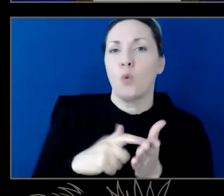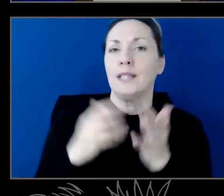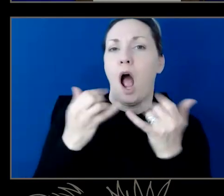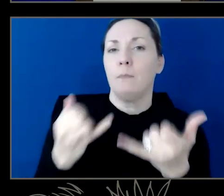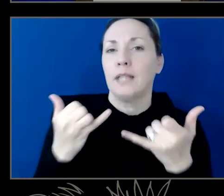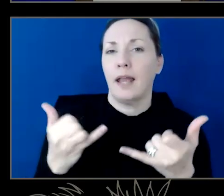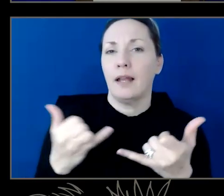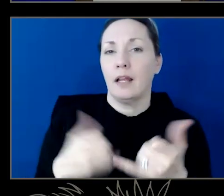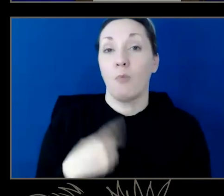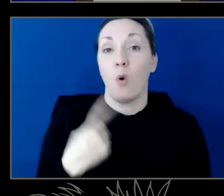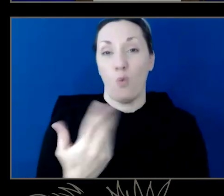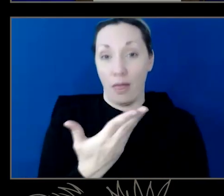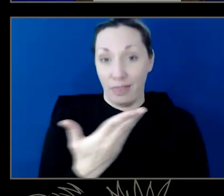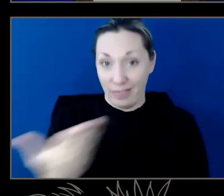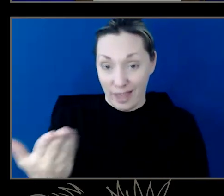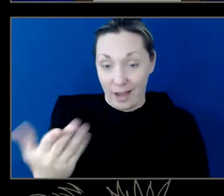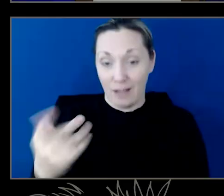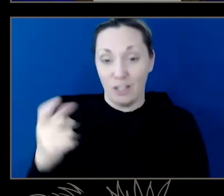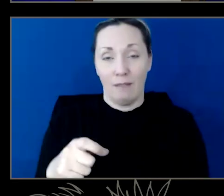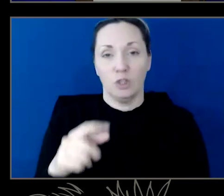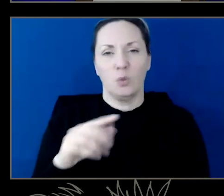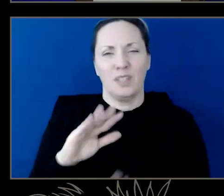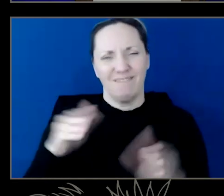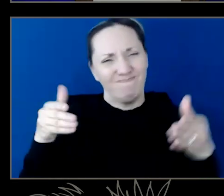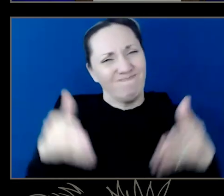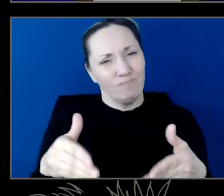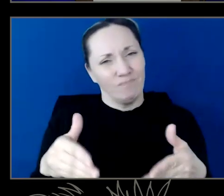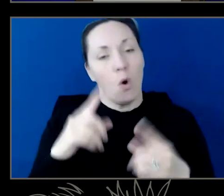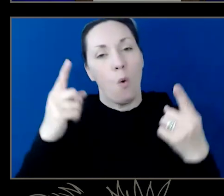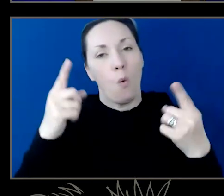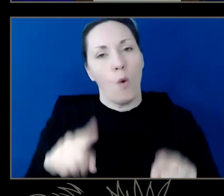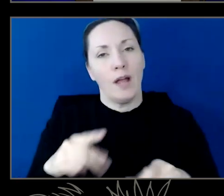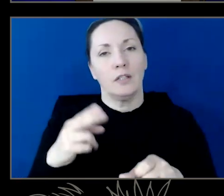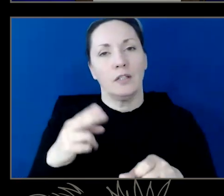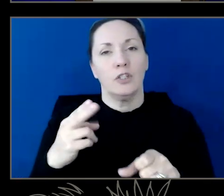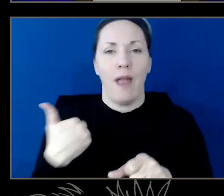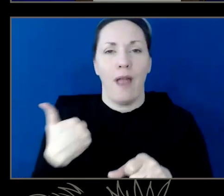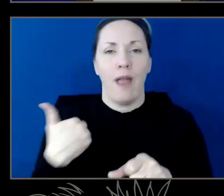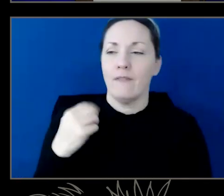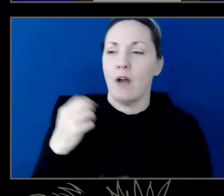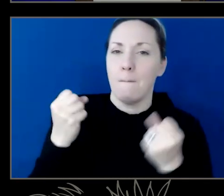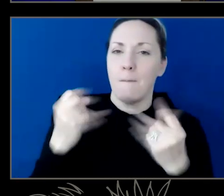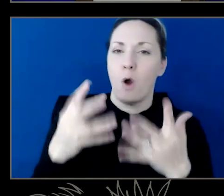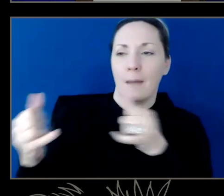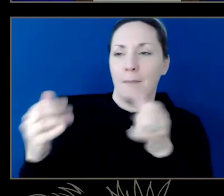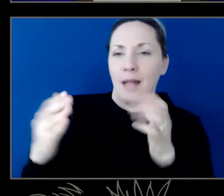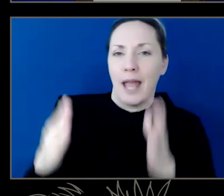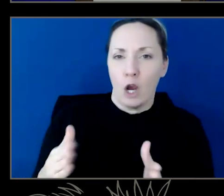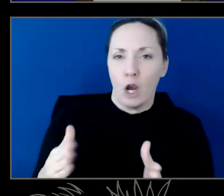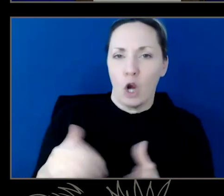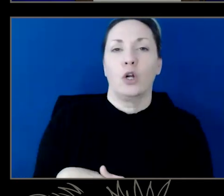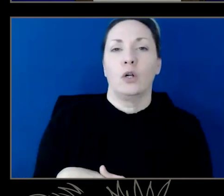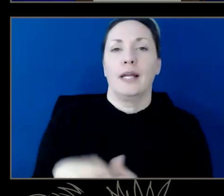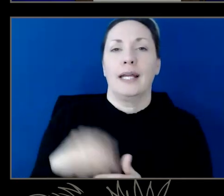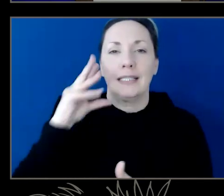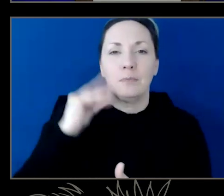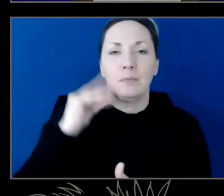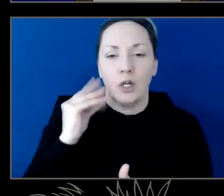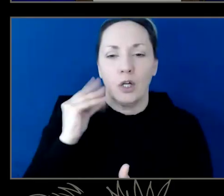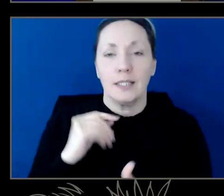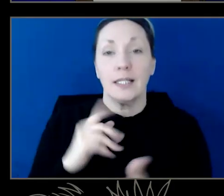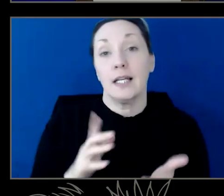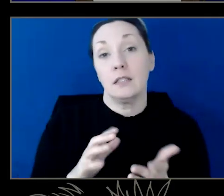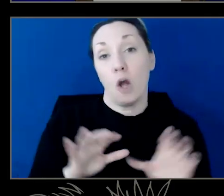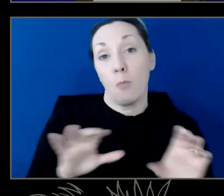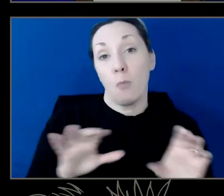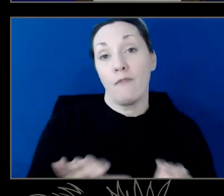But one thing we have to really worry about when we are doing multiplayer experiences is performance. And why? Let me